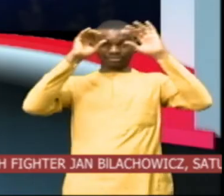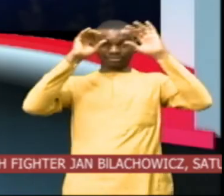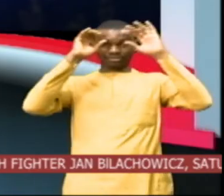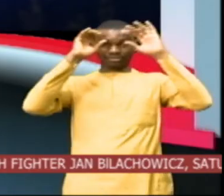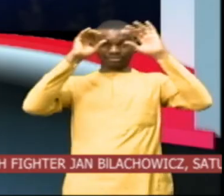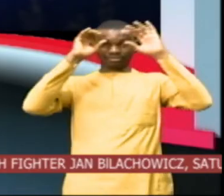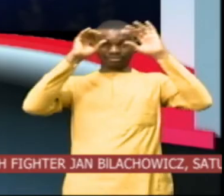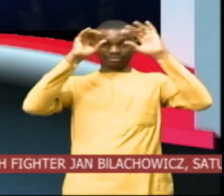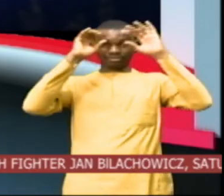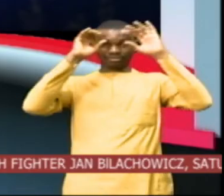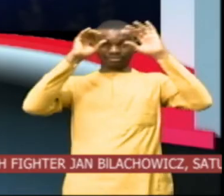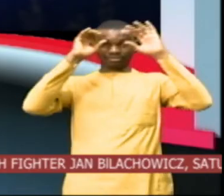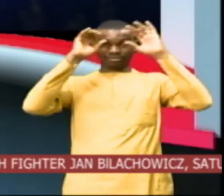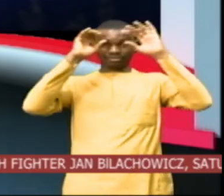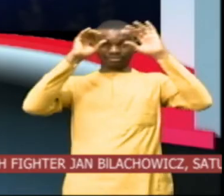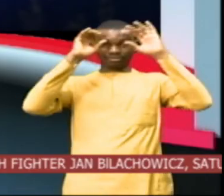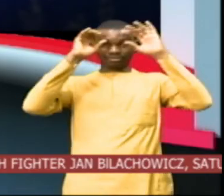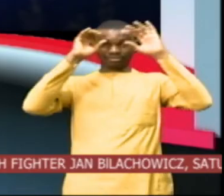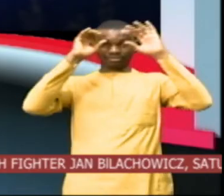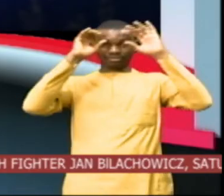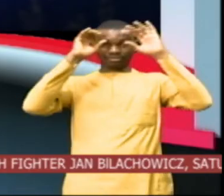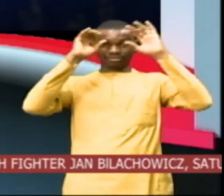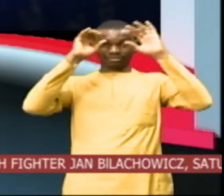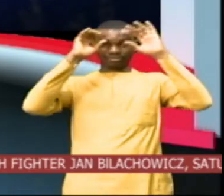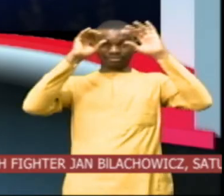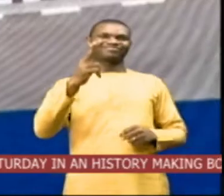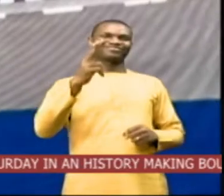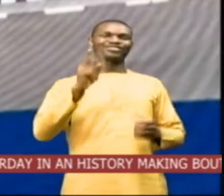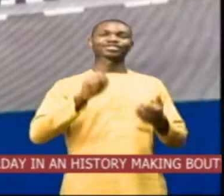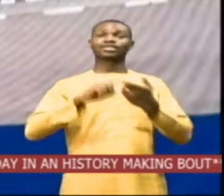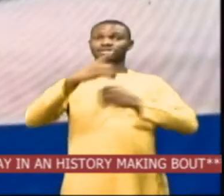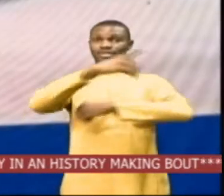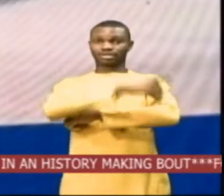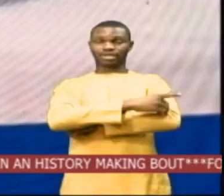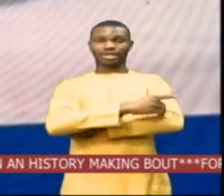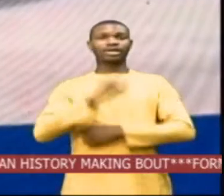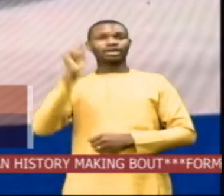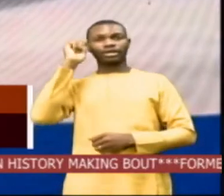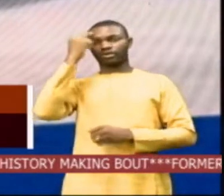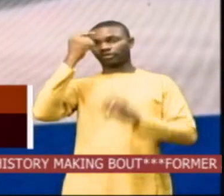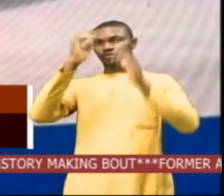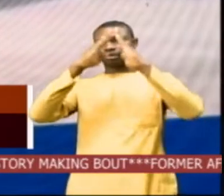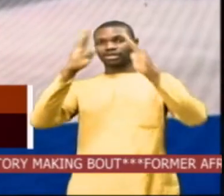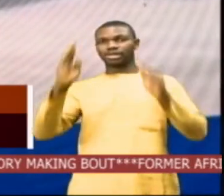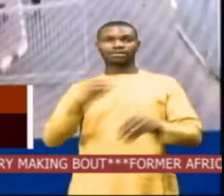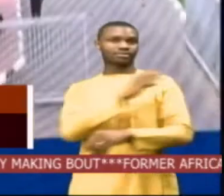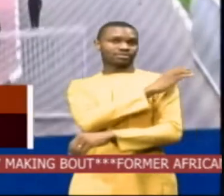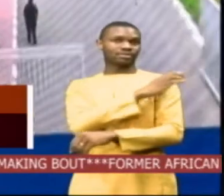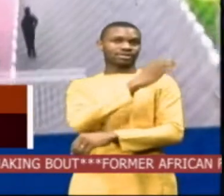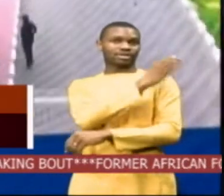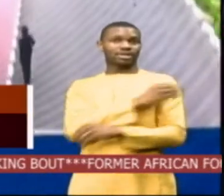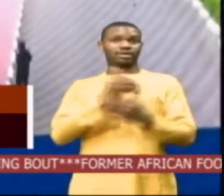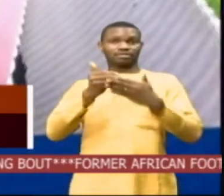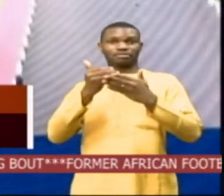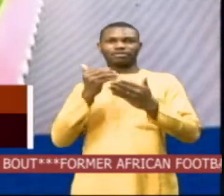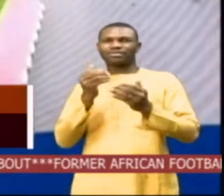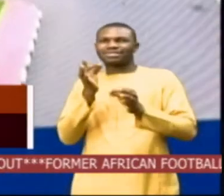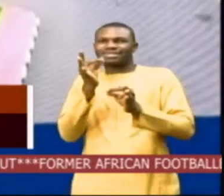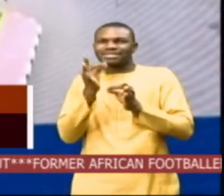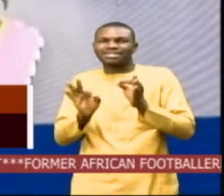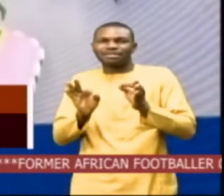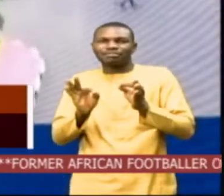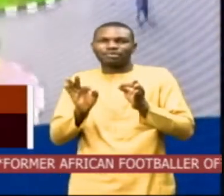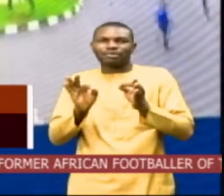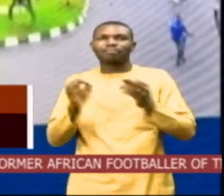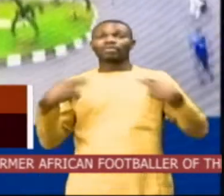With the reconstruction of the clinic, the facility is furnished to serve as an all-integrated health facility with